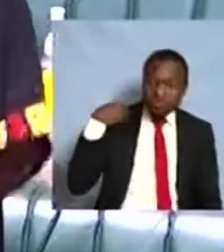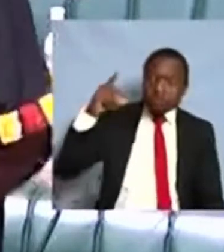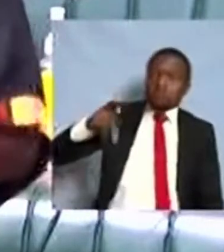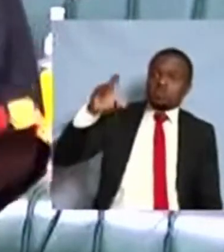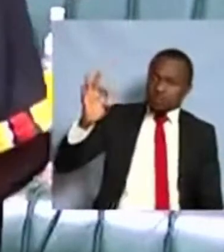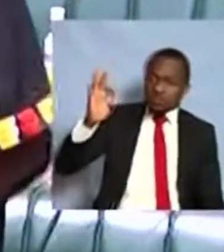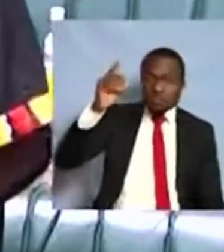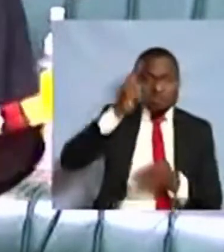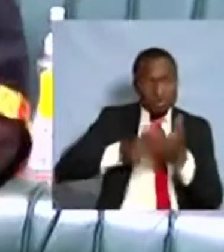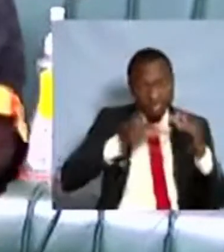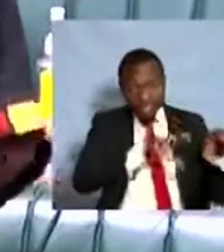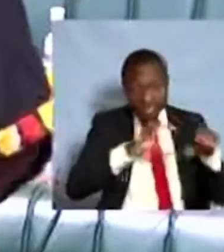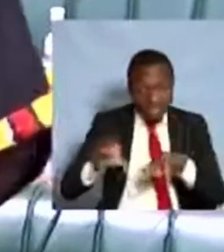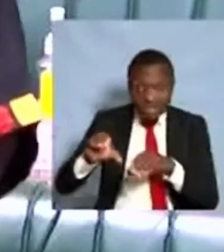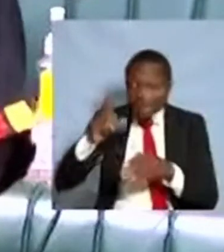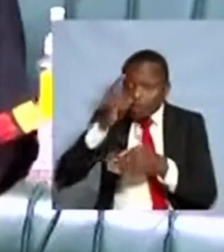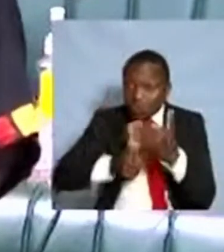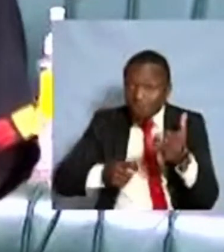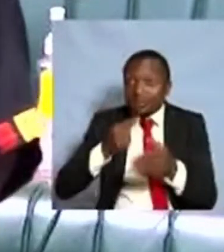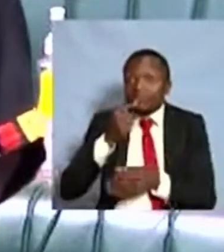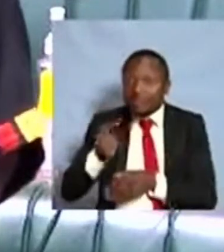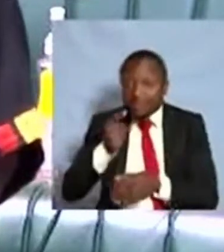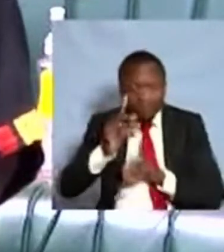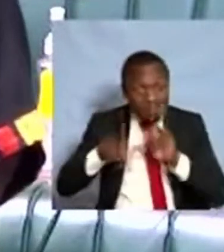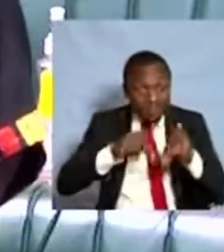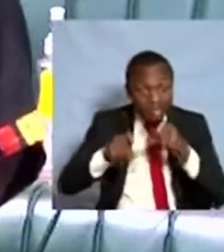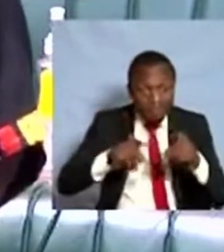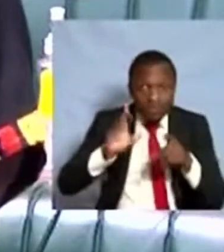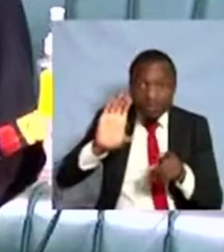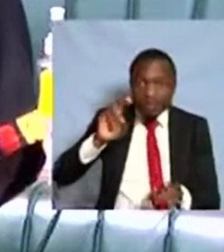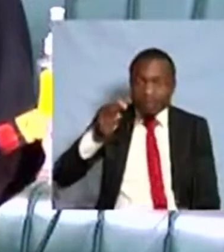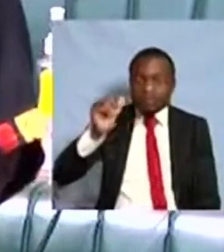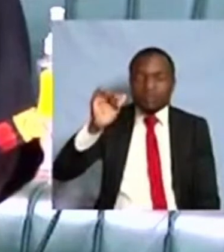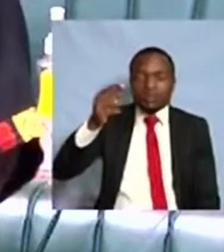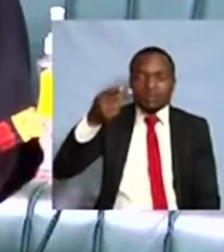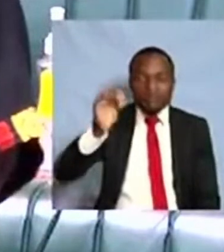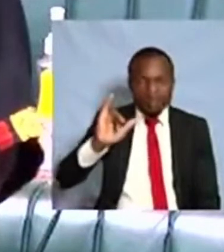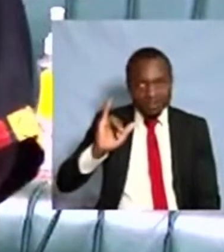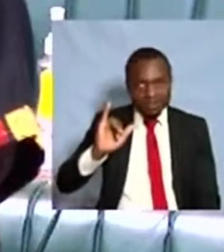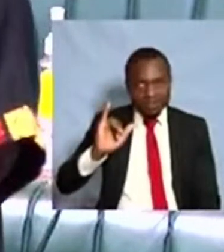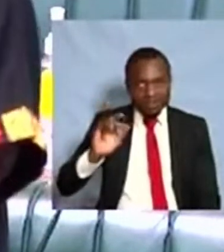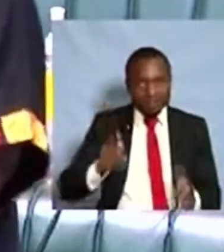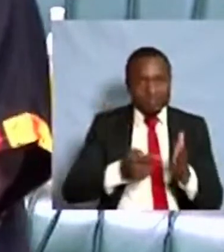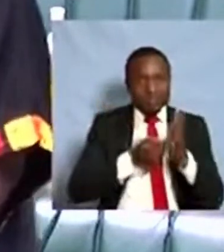what they did to me. What will I be saying to the people of Chiengi? There's a point of order.